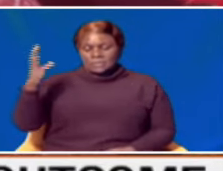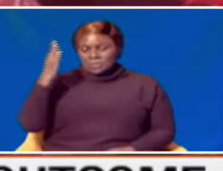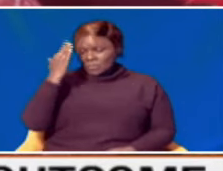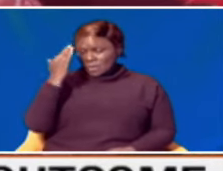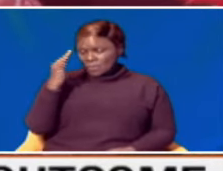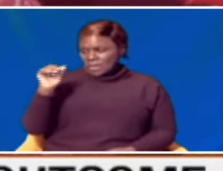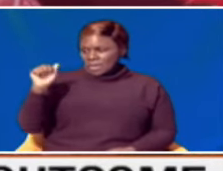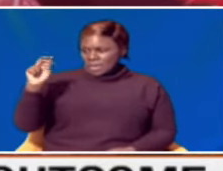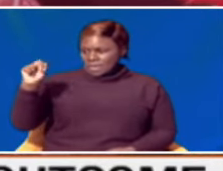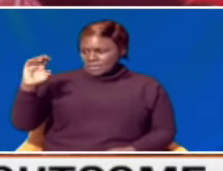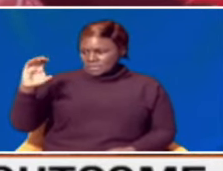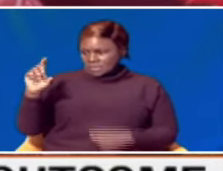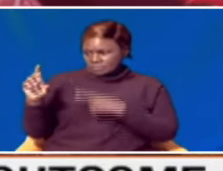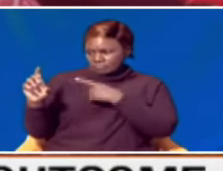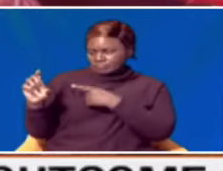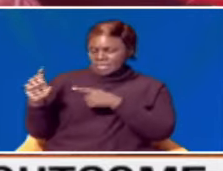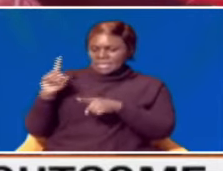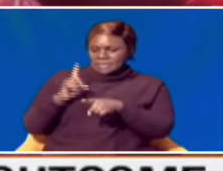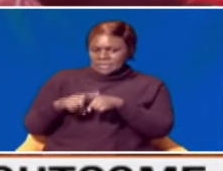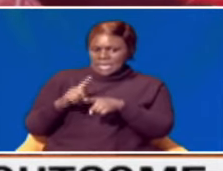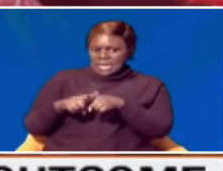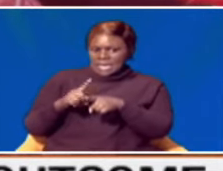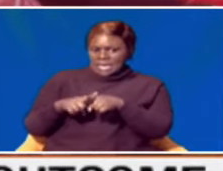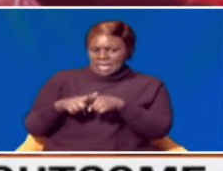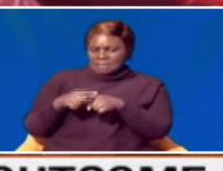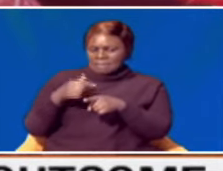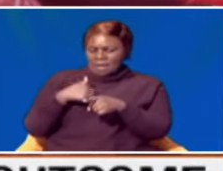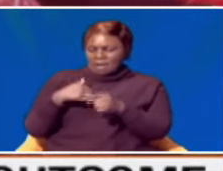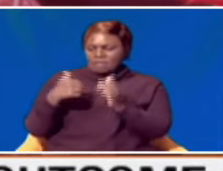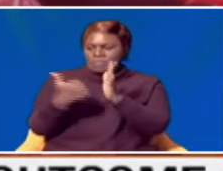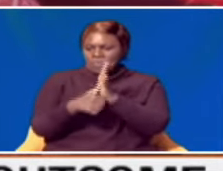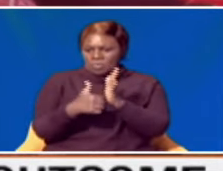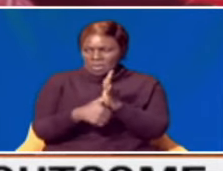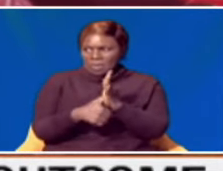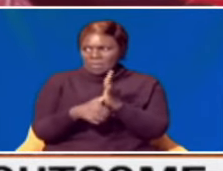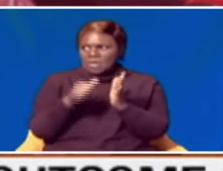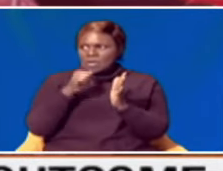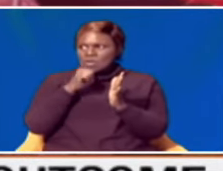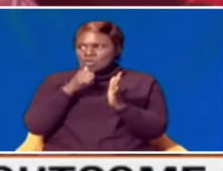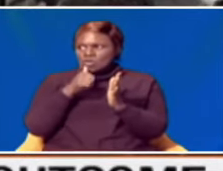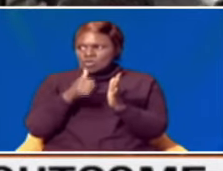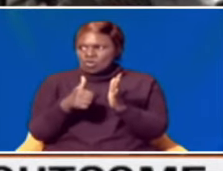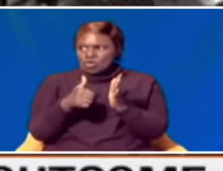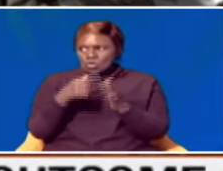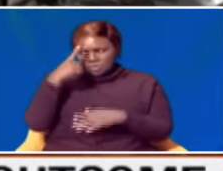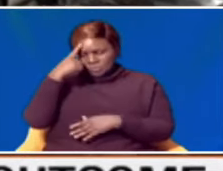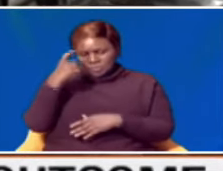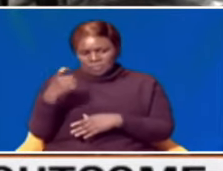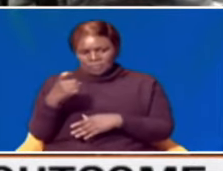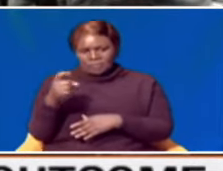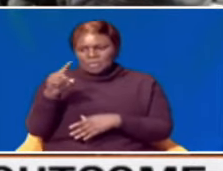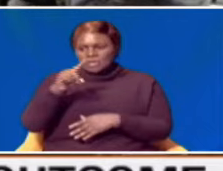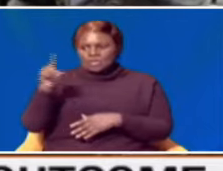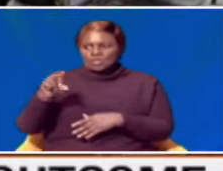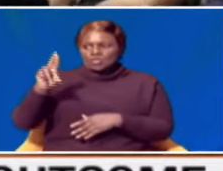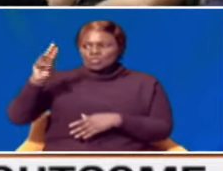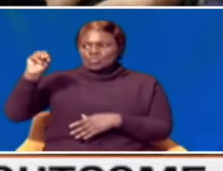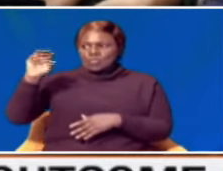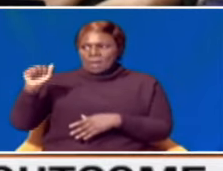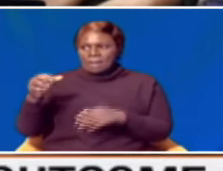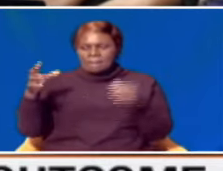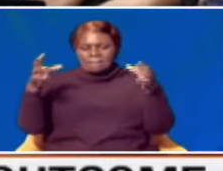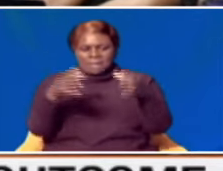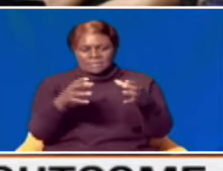Because ANC, when compromised, is not arrogant. But Zuma's party,